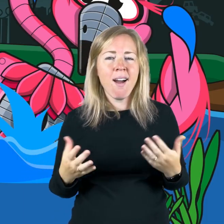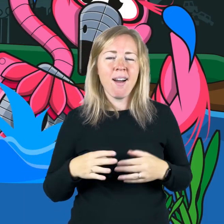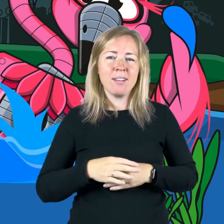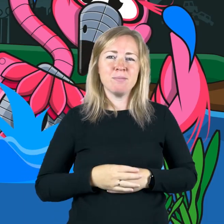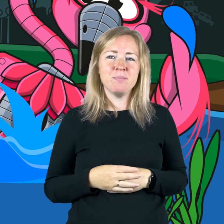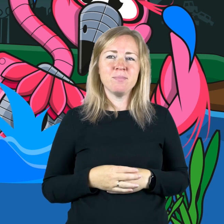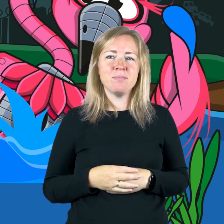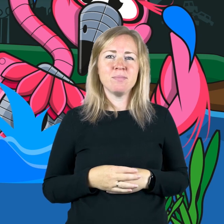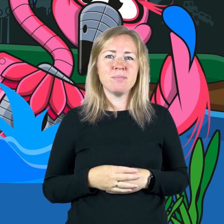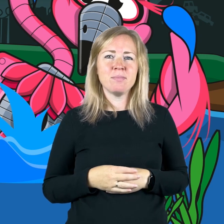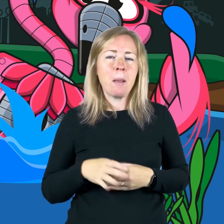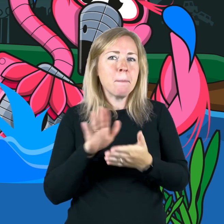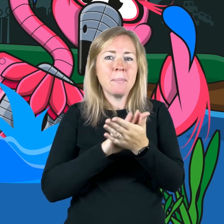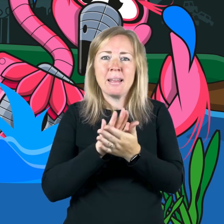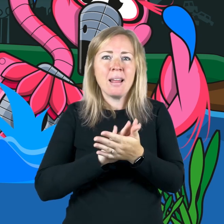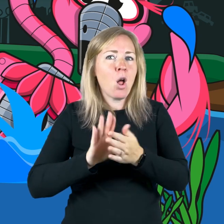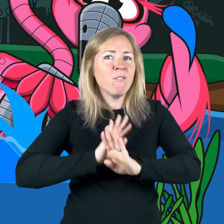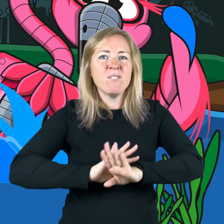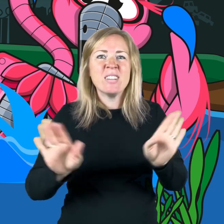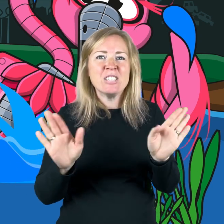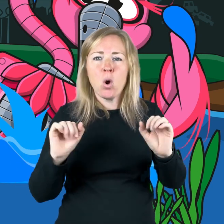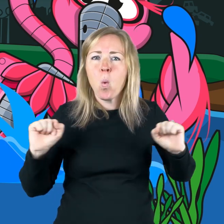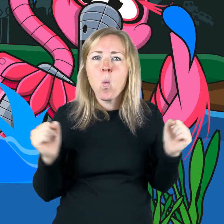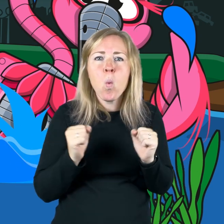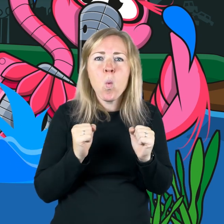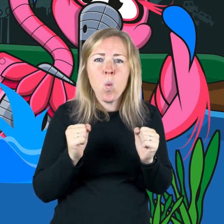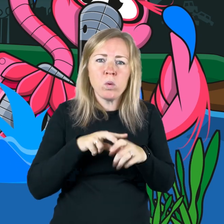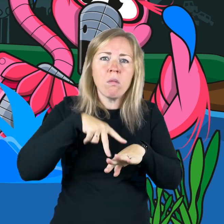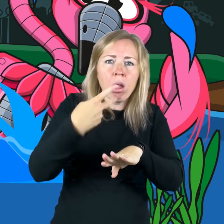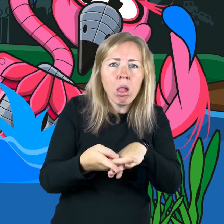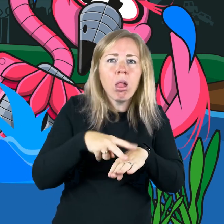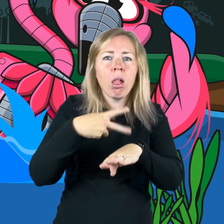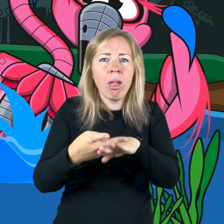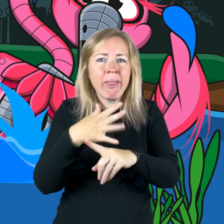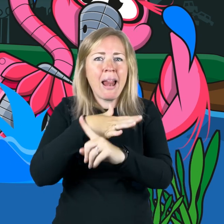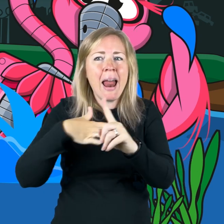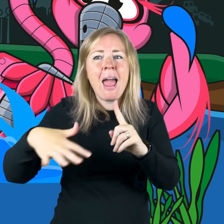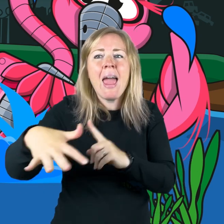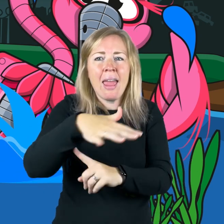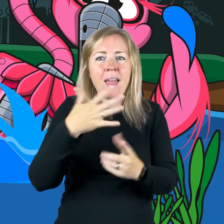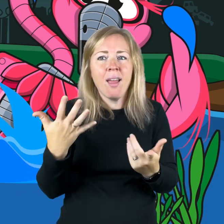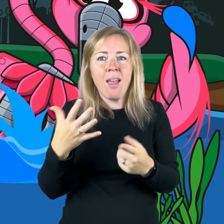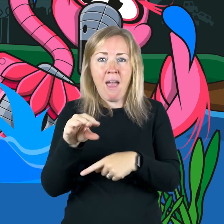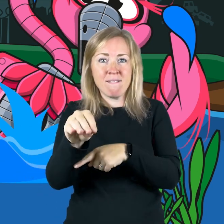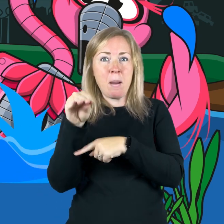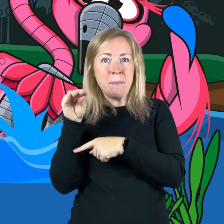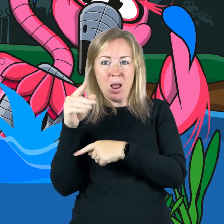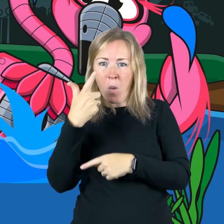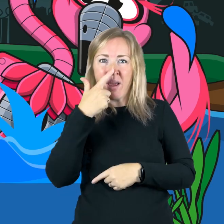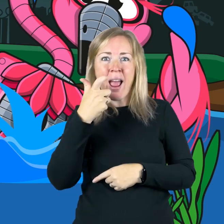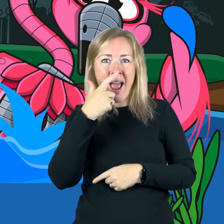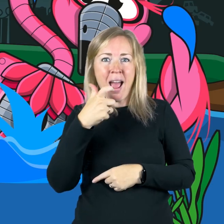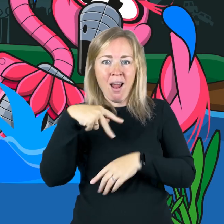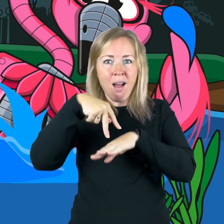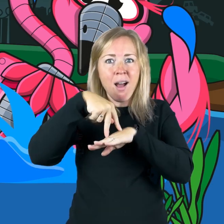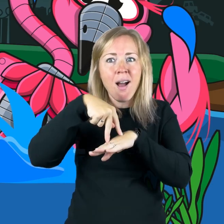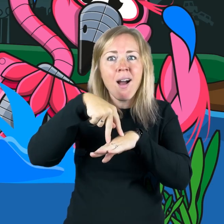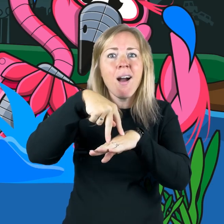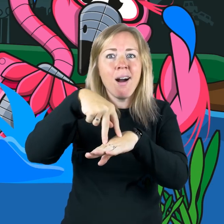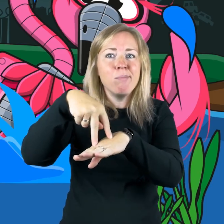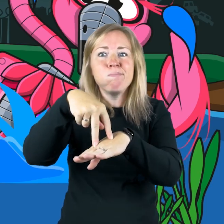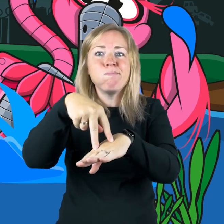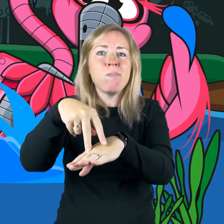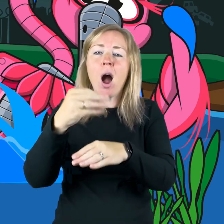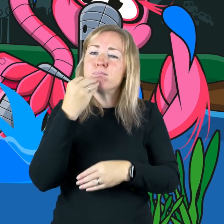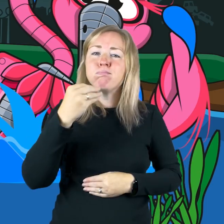solution. There would be no more cold nights in the lake. Flamingo could drift across the water,